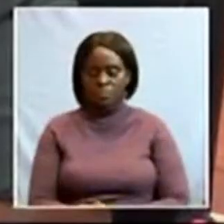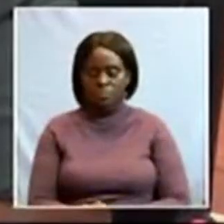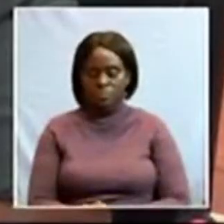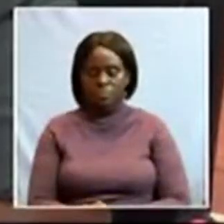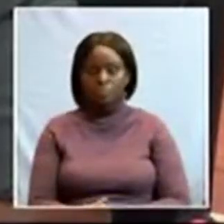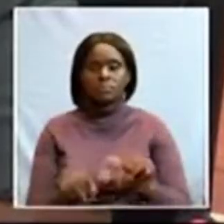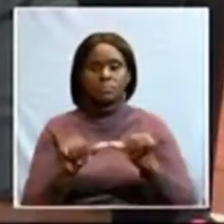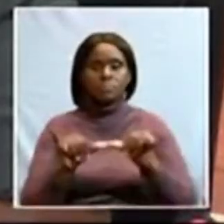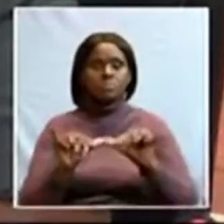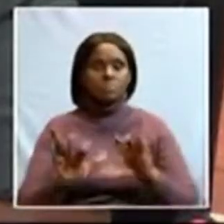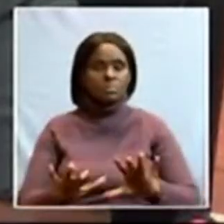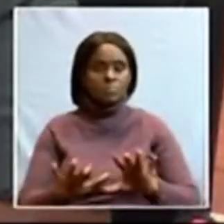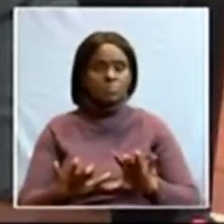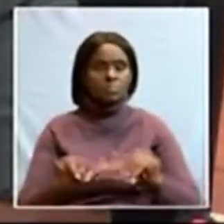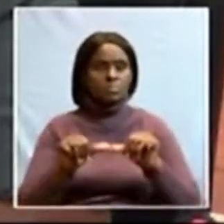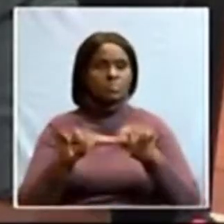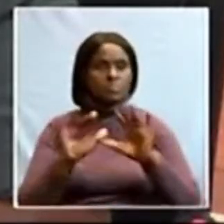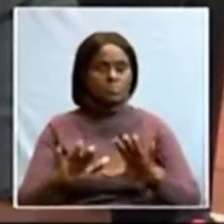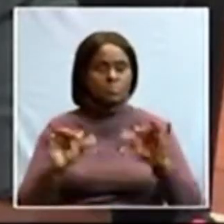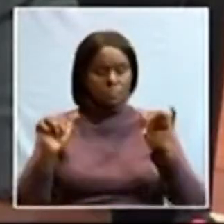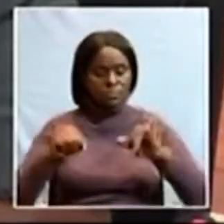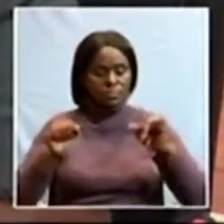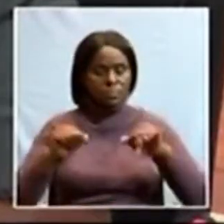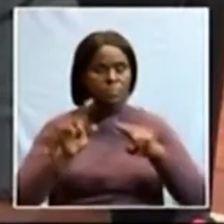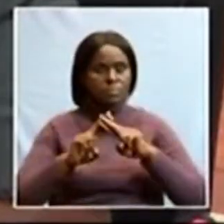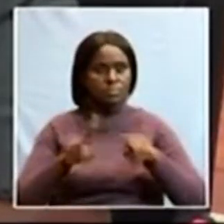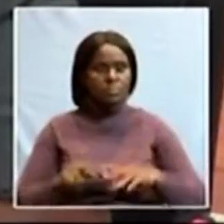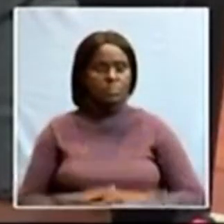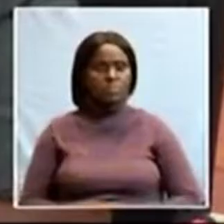Are they still here? They are here. Yes. Here? Yes, Chair.